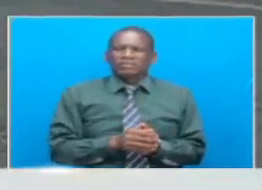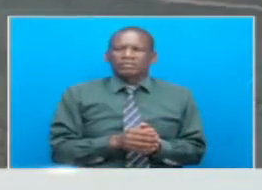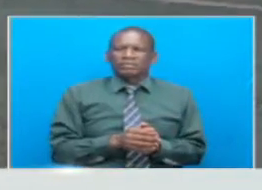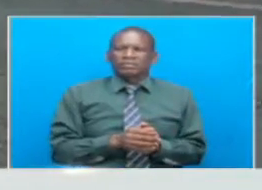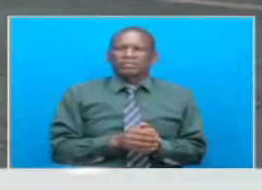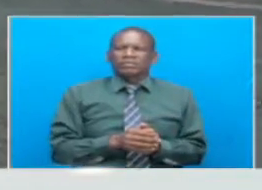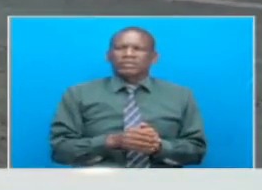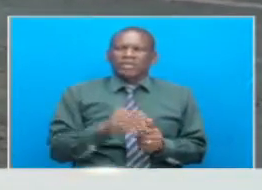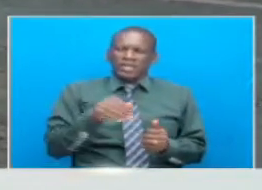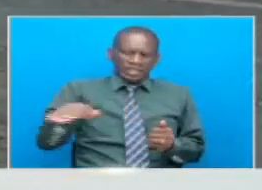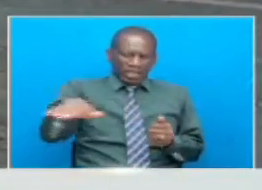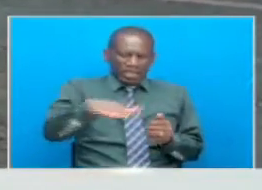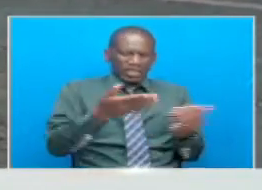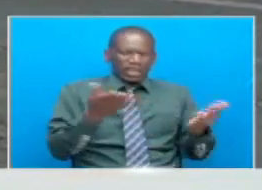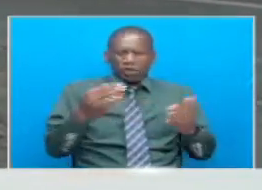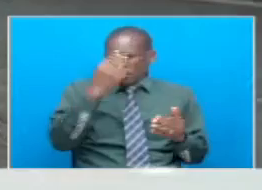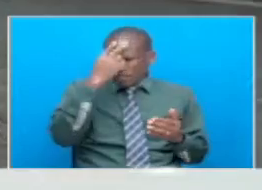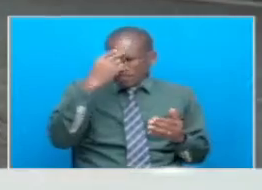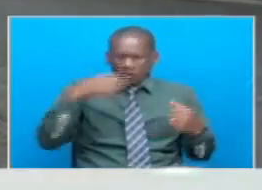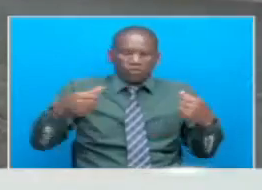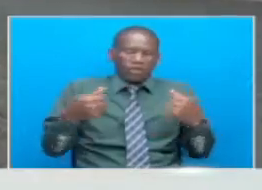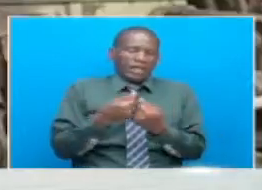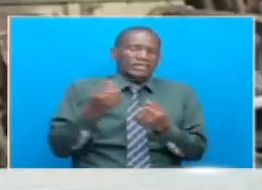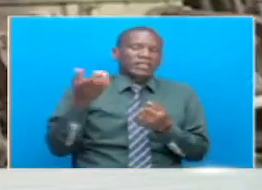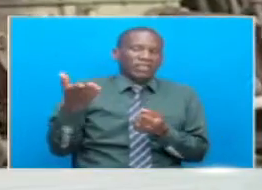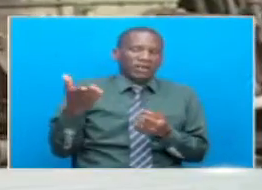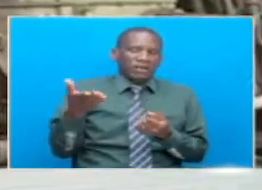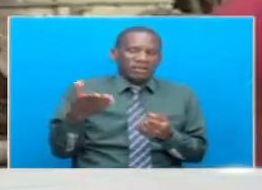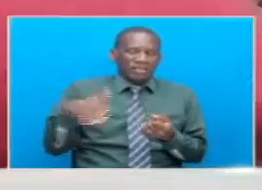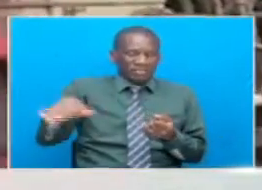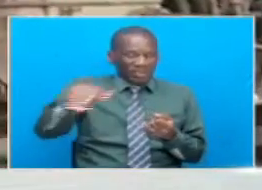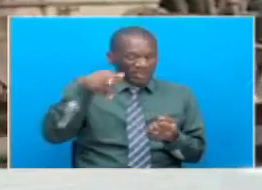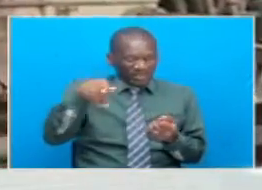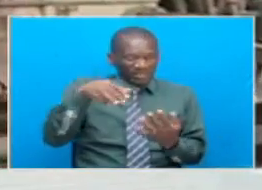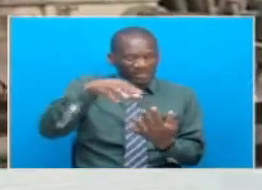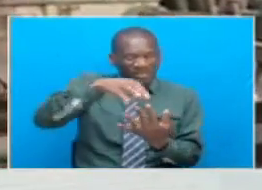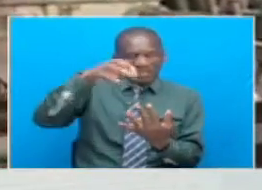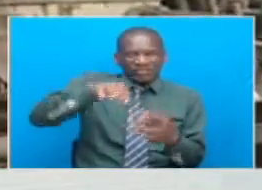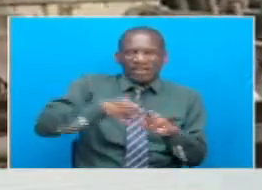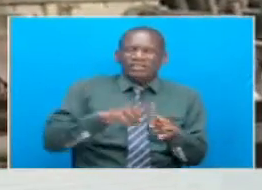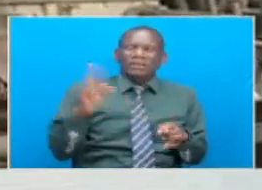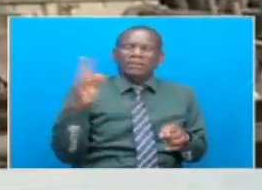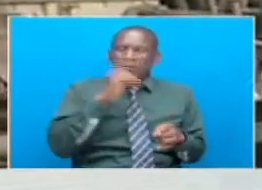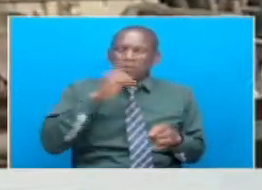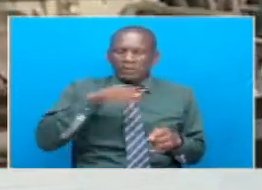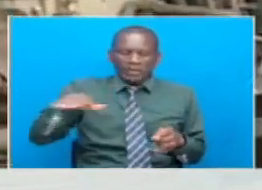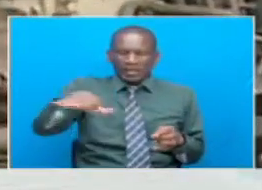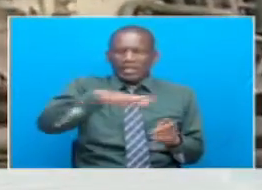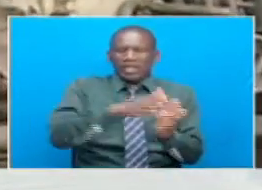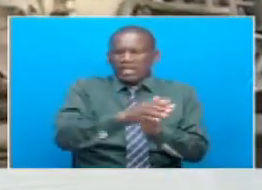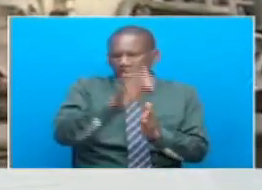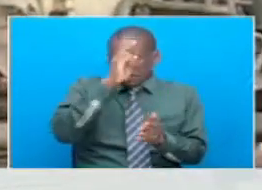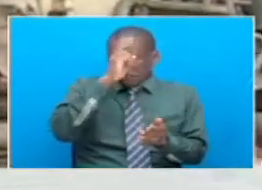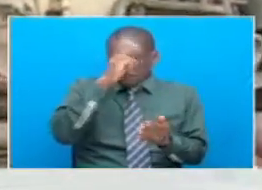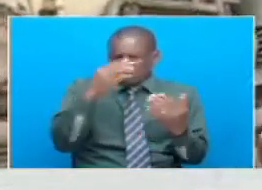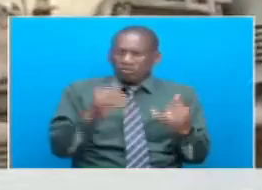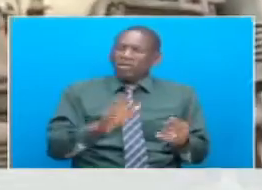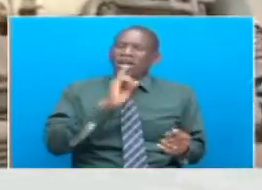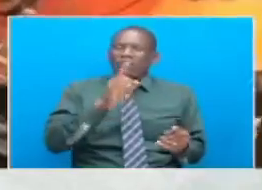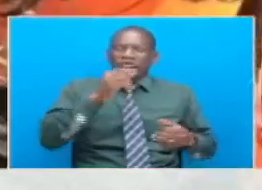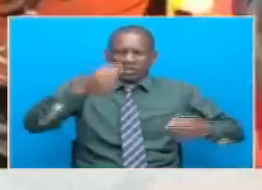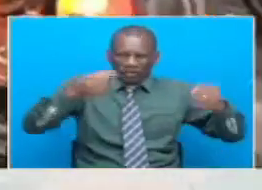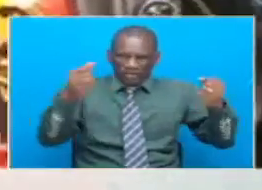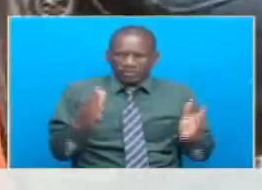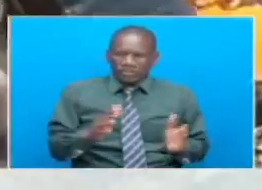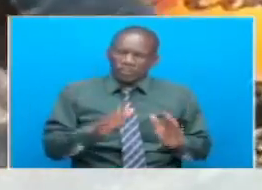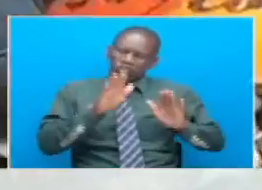The spot where Narok's accident occurred is identified as a hotspot, and police have since warned motorists